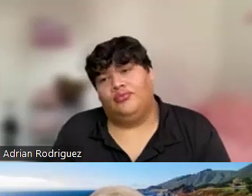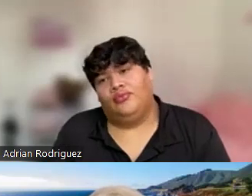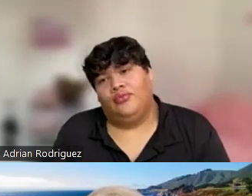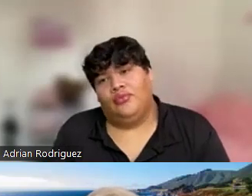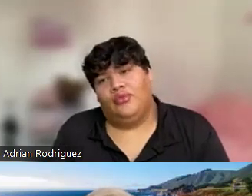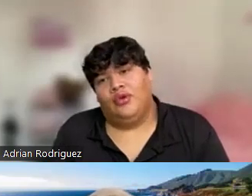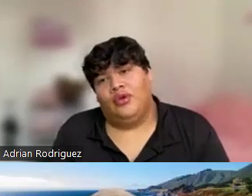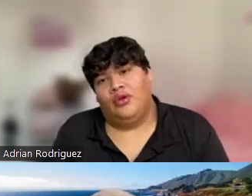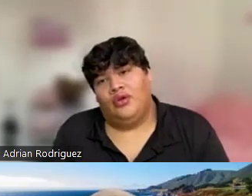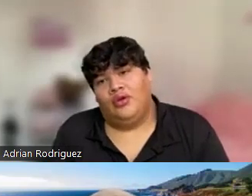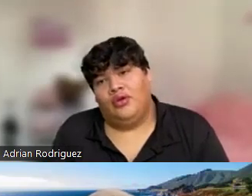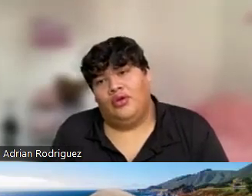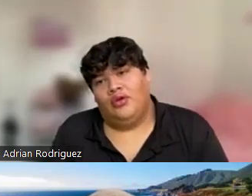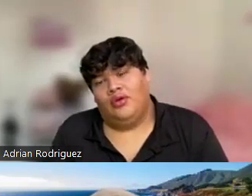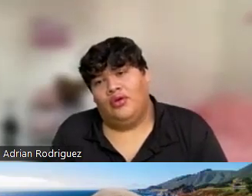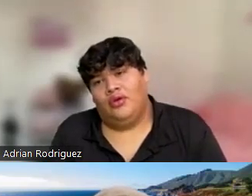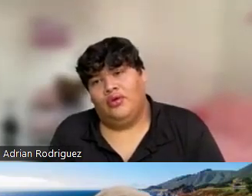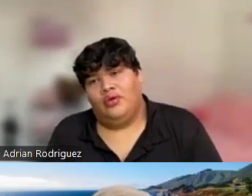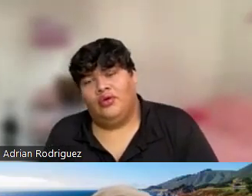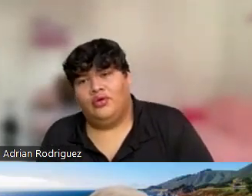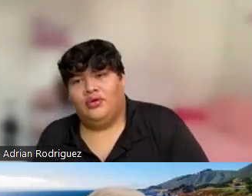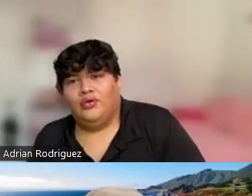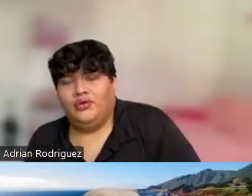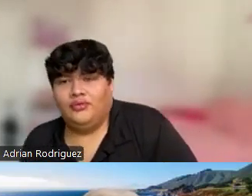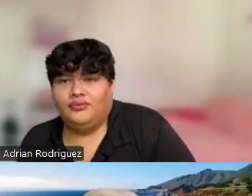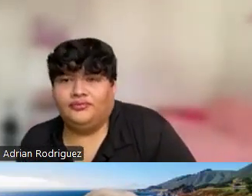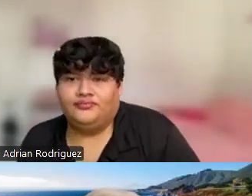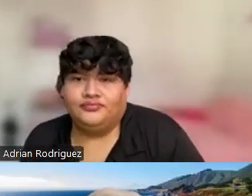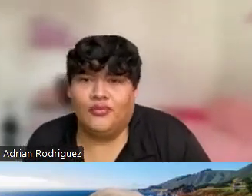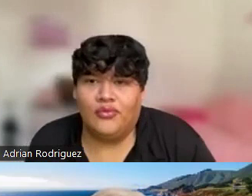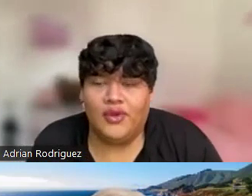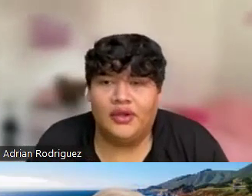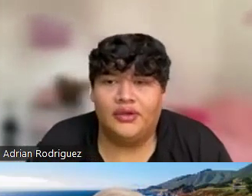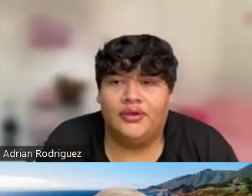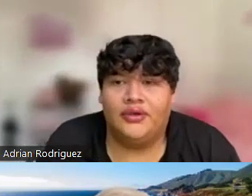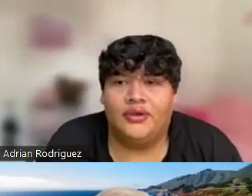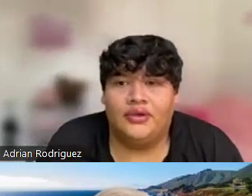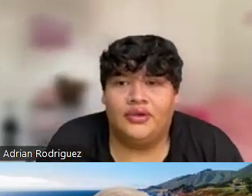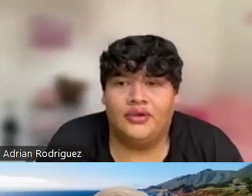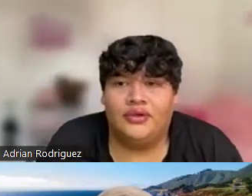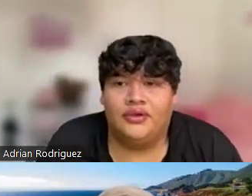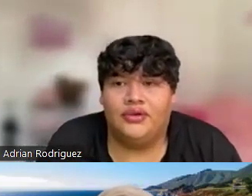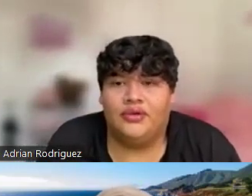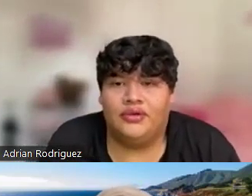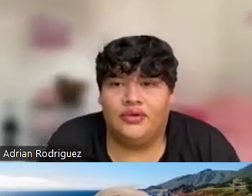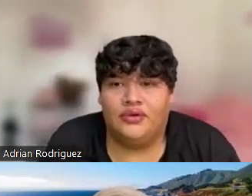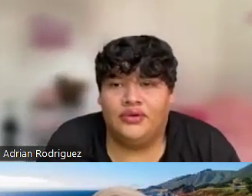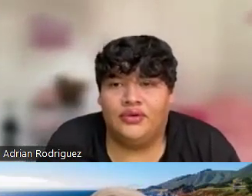Foltz, a Alzheimer's disease program would be happy to be part of the conversation as